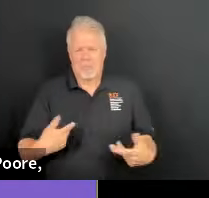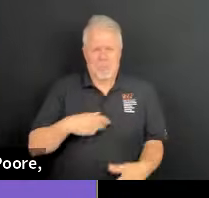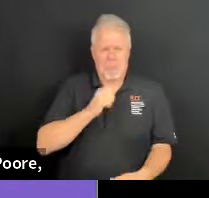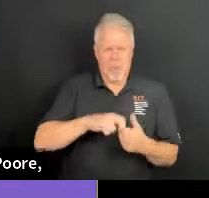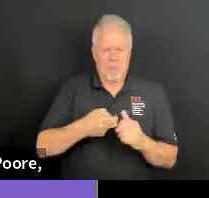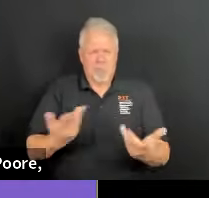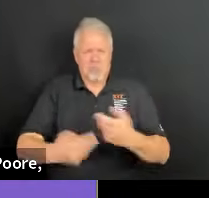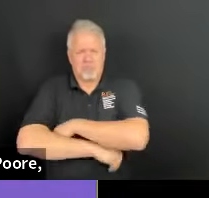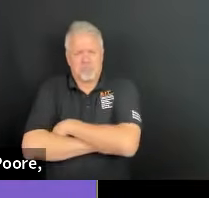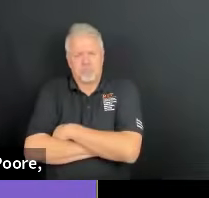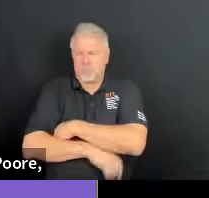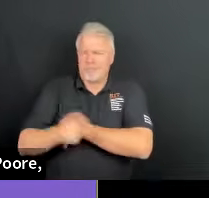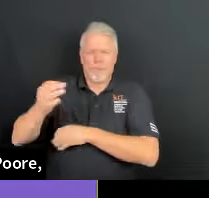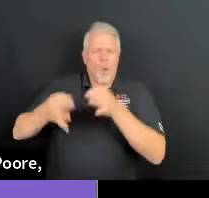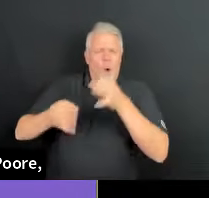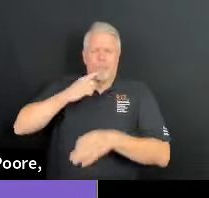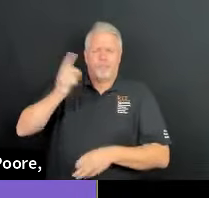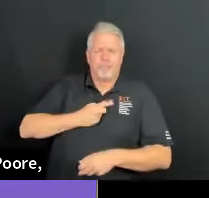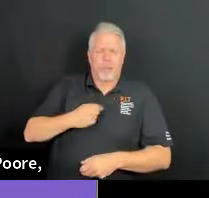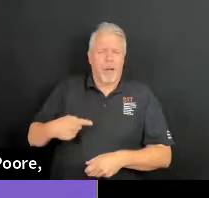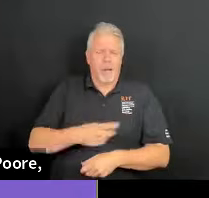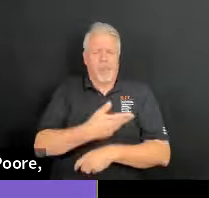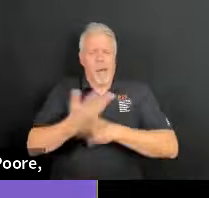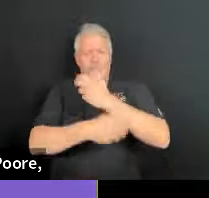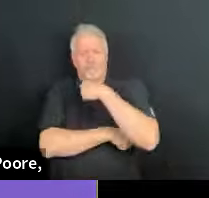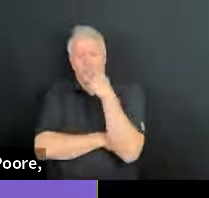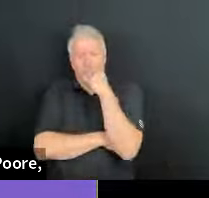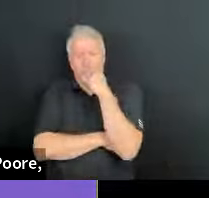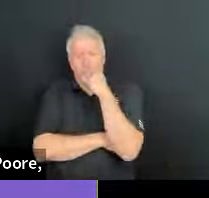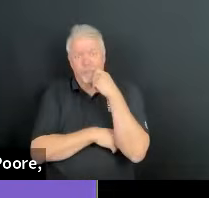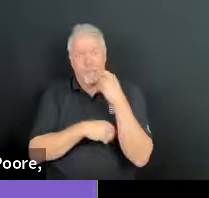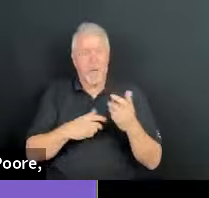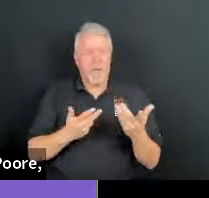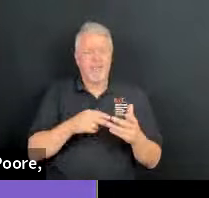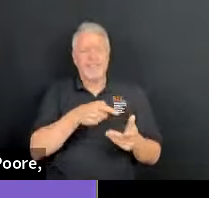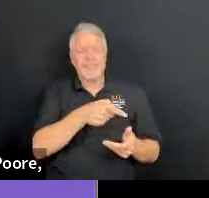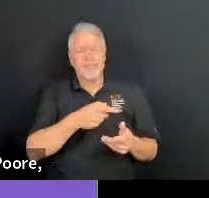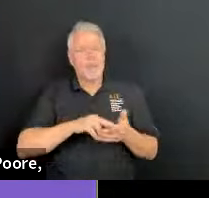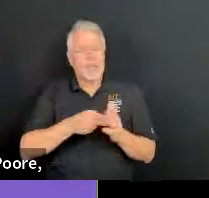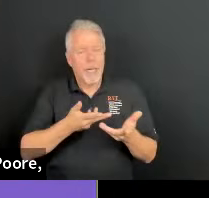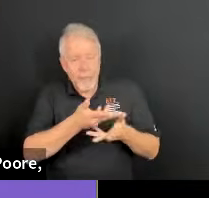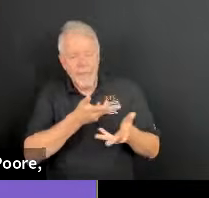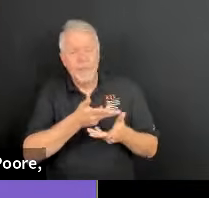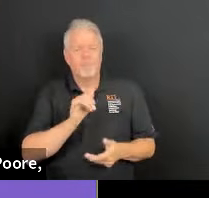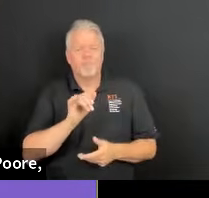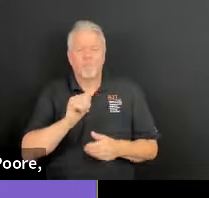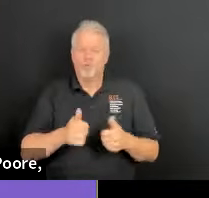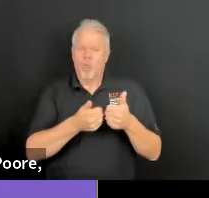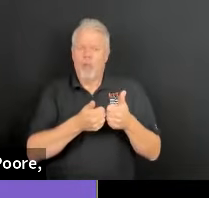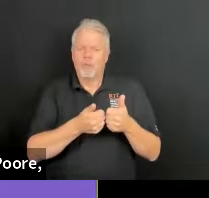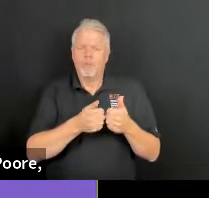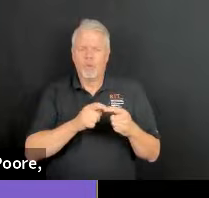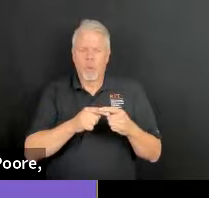And to help them understand that they may not have the strength to do it on their own. And there are people who won't go anywhere until they're court ordered to